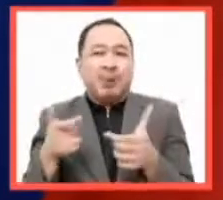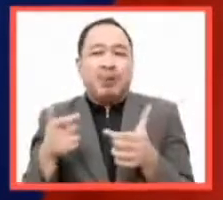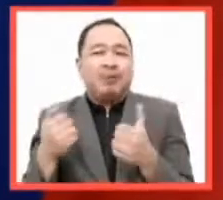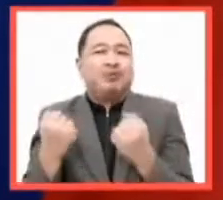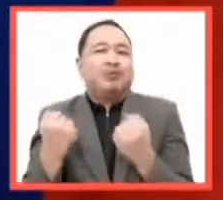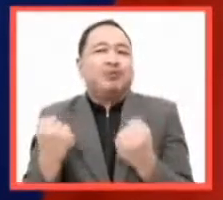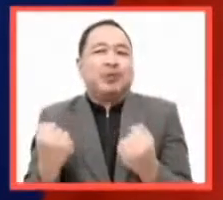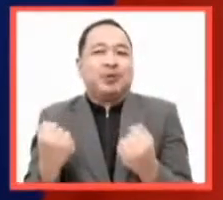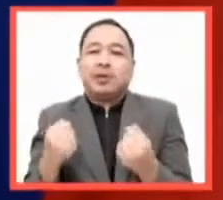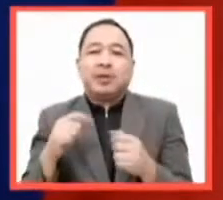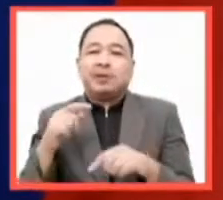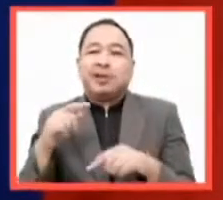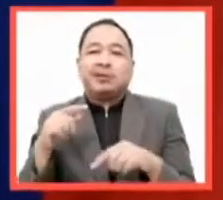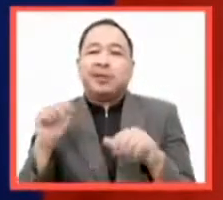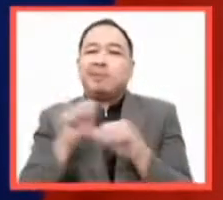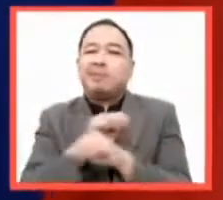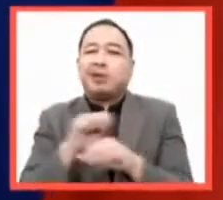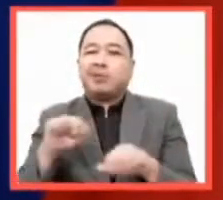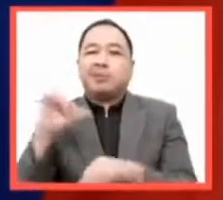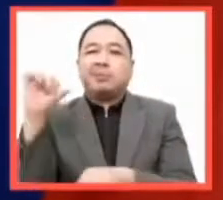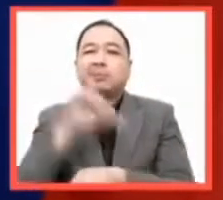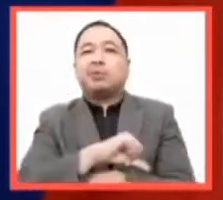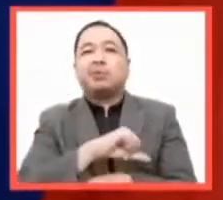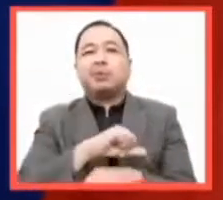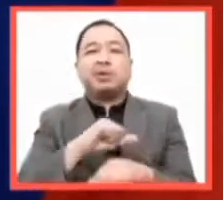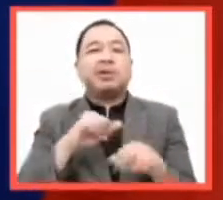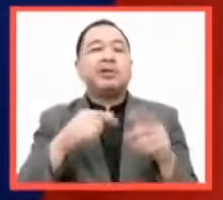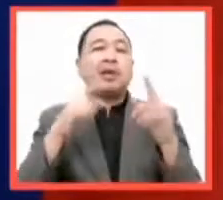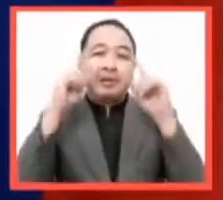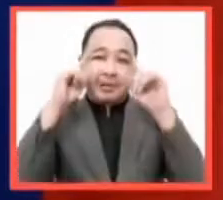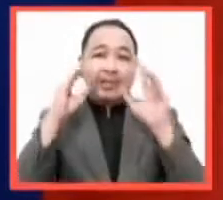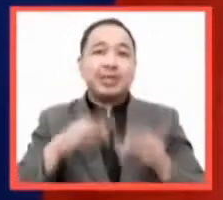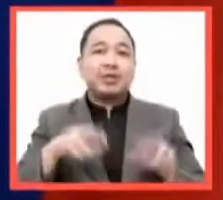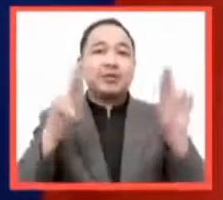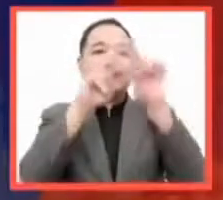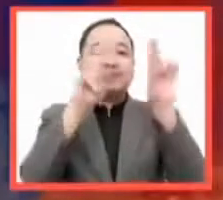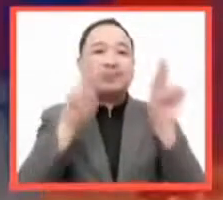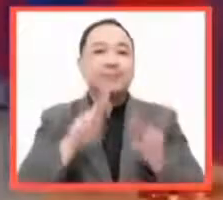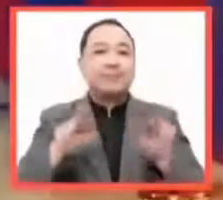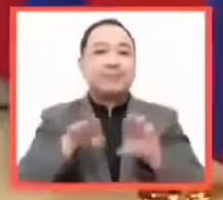powerful, can diminish the arbitral award's importance.